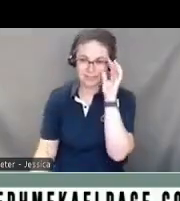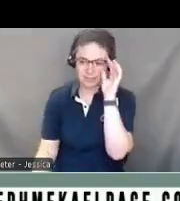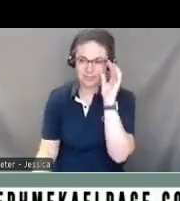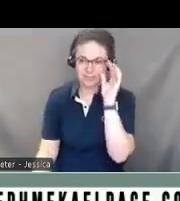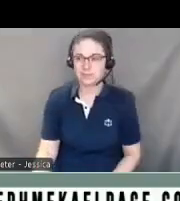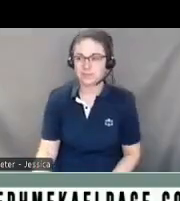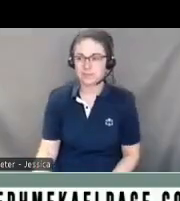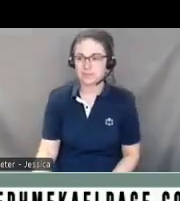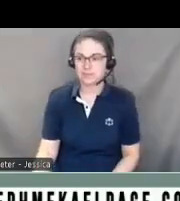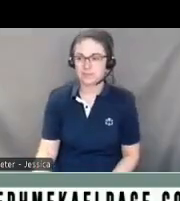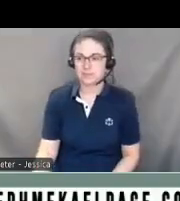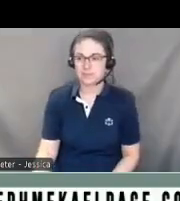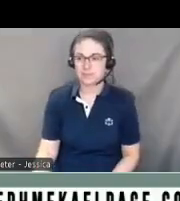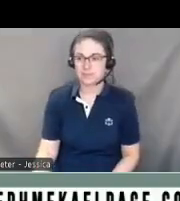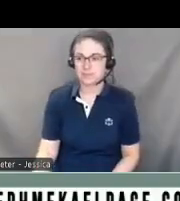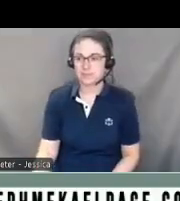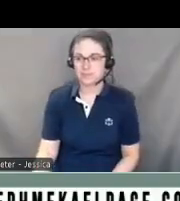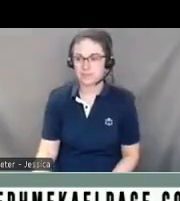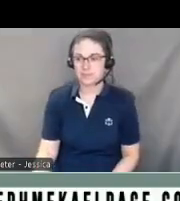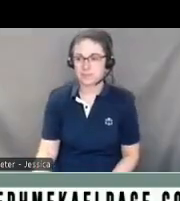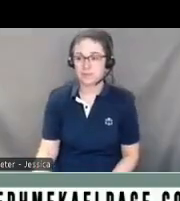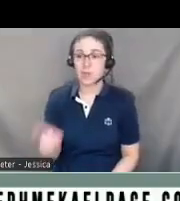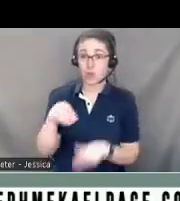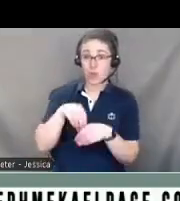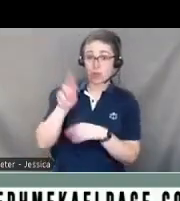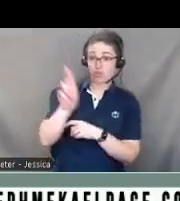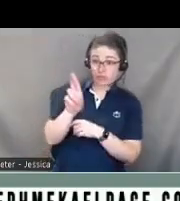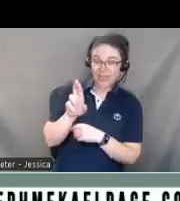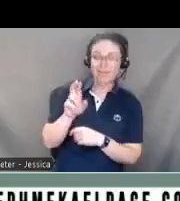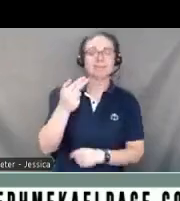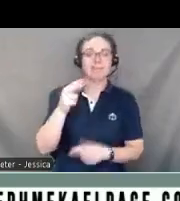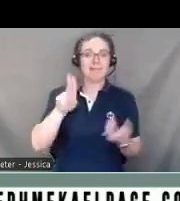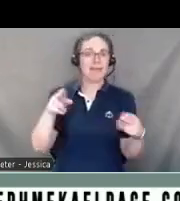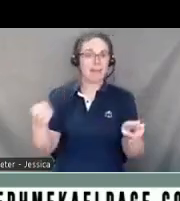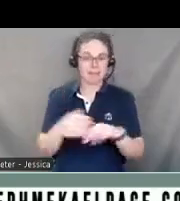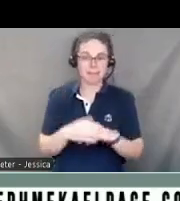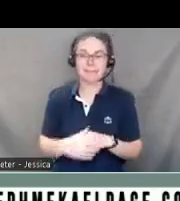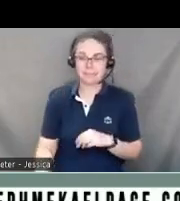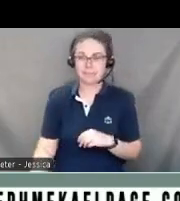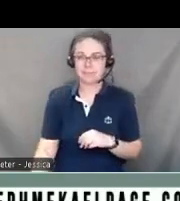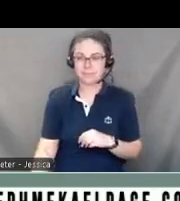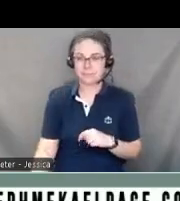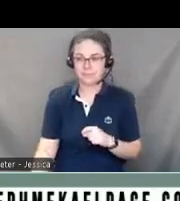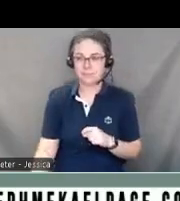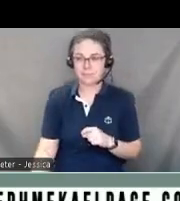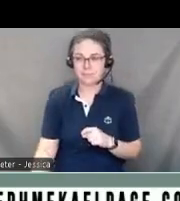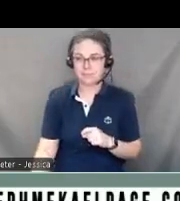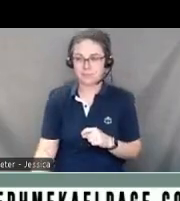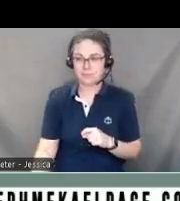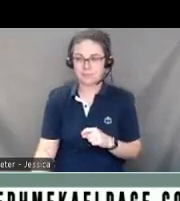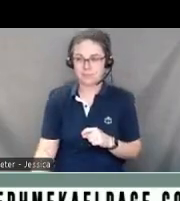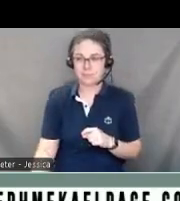Thank you so much. Andrea, are you in Riverside? I'm in Hemet. Hemet, okay. I want to get some resources to